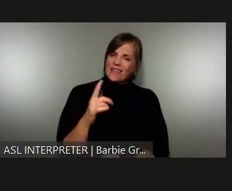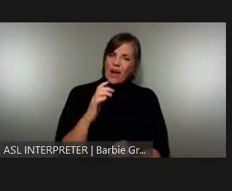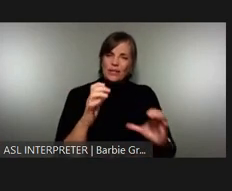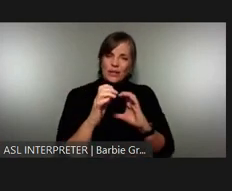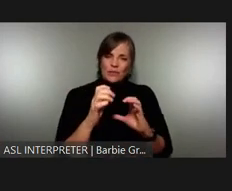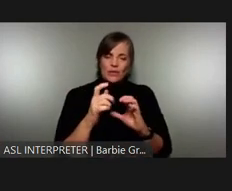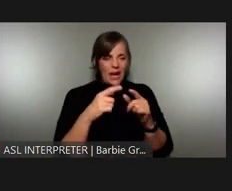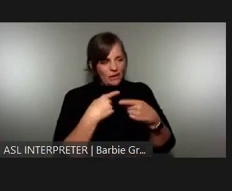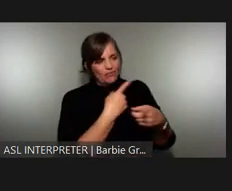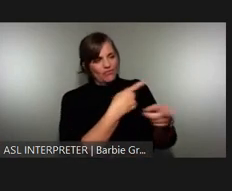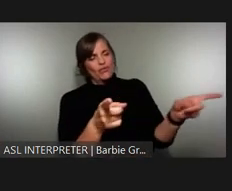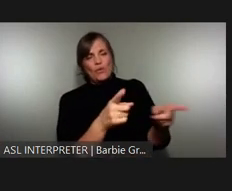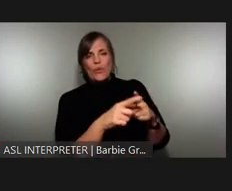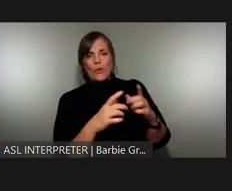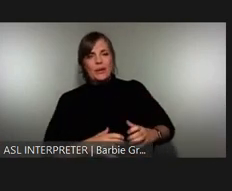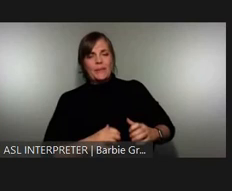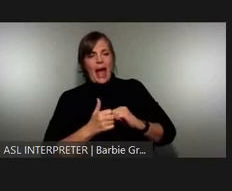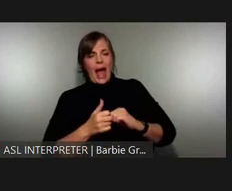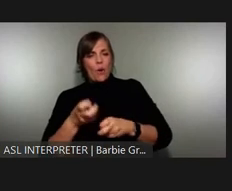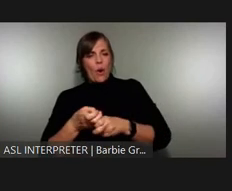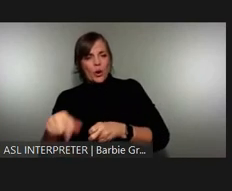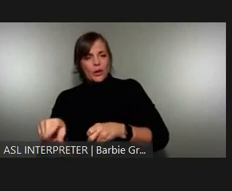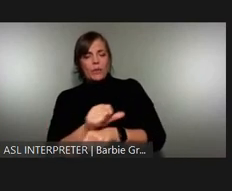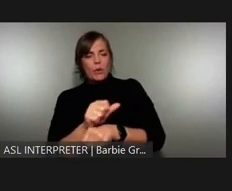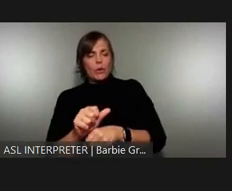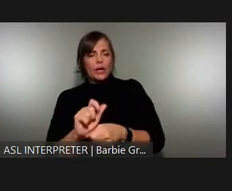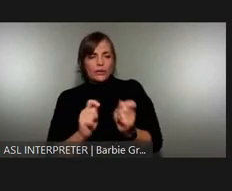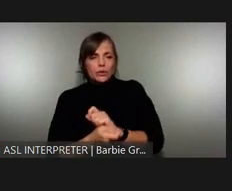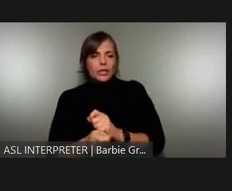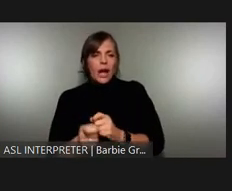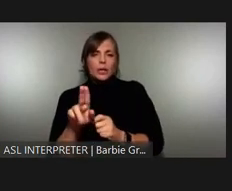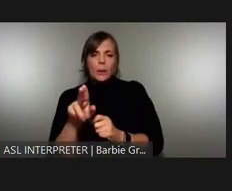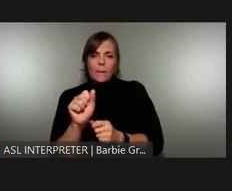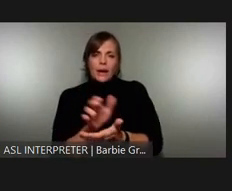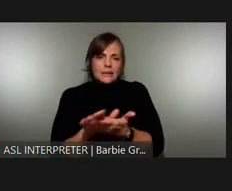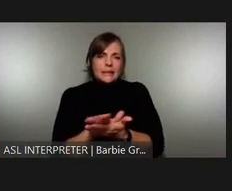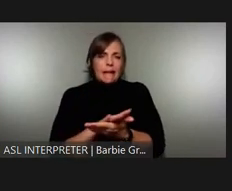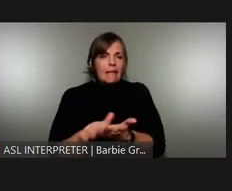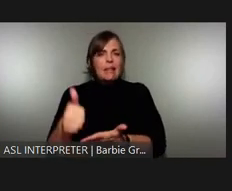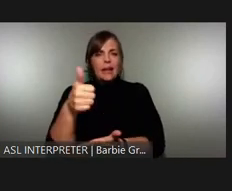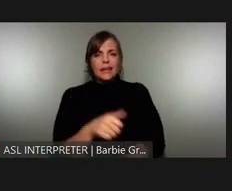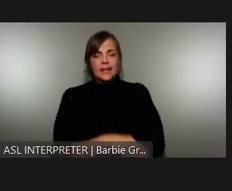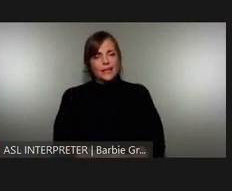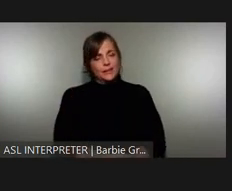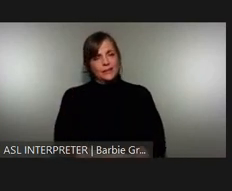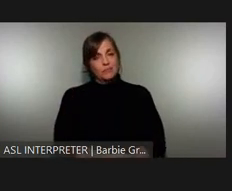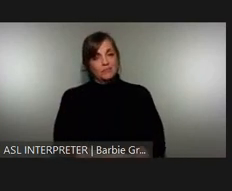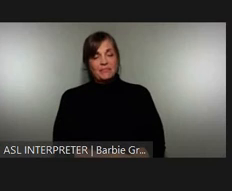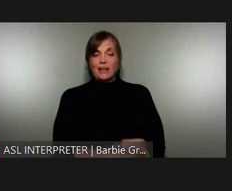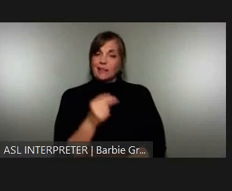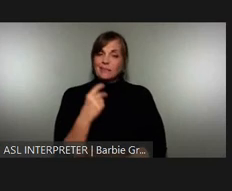how hard they were working to change bus cleanliness. It didn't happen overnight, but behind